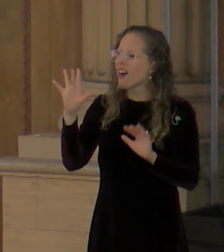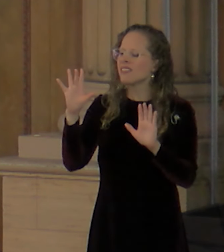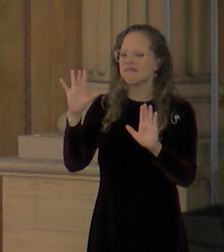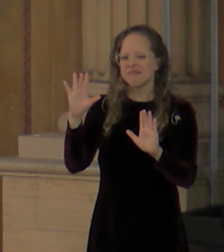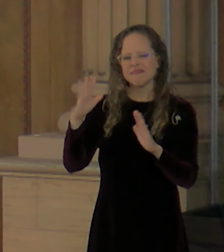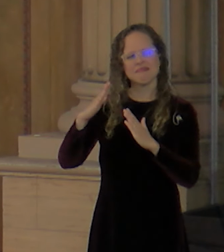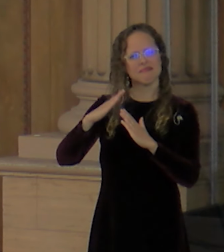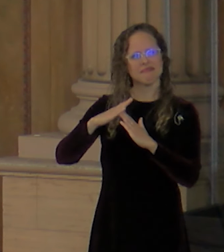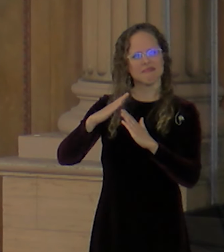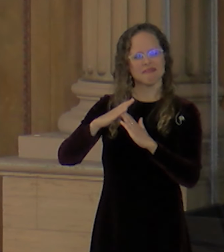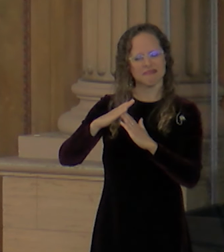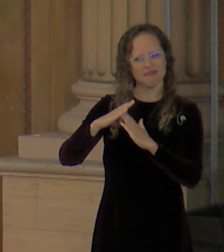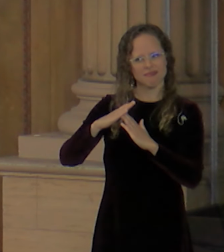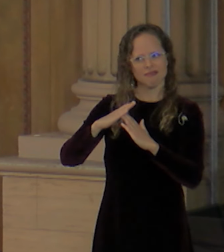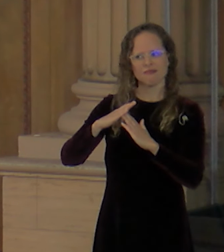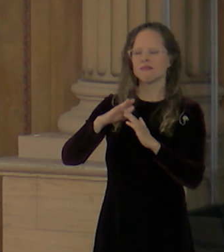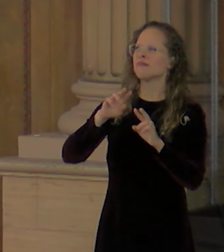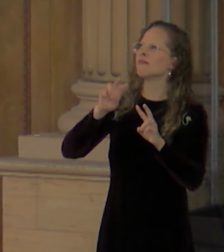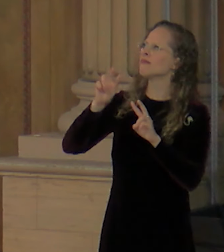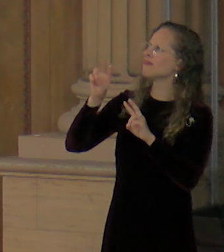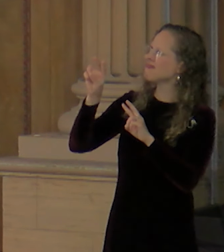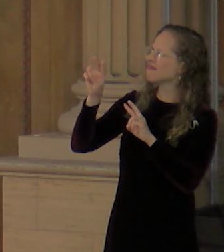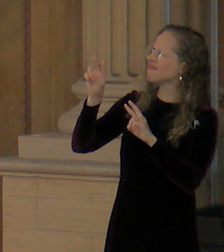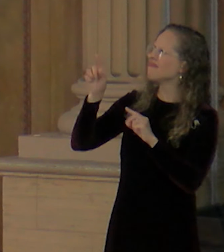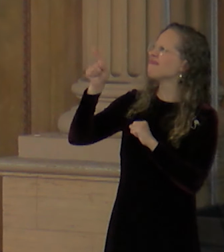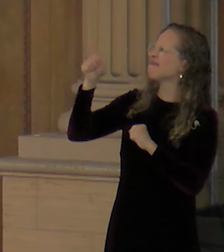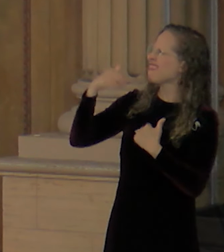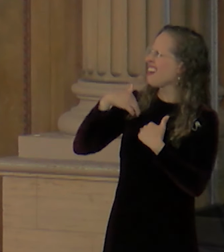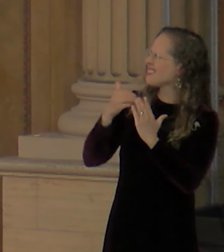and the knowledge and the wisdom of the hunter.